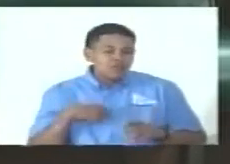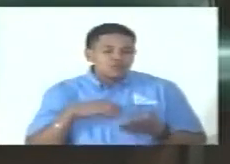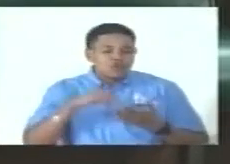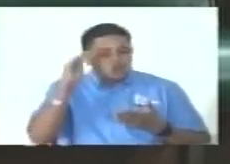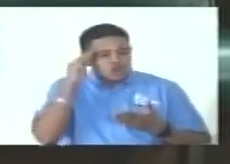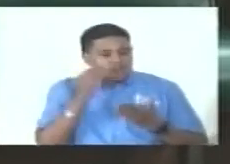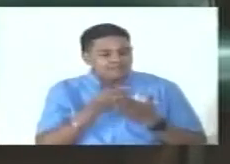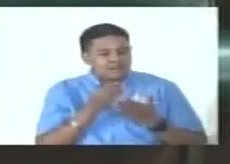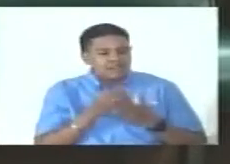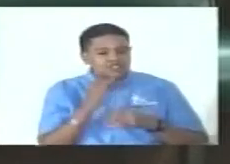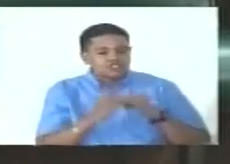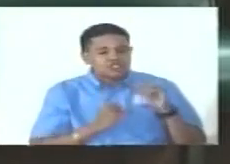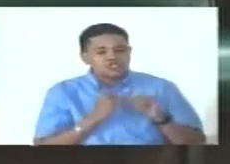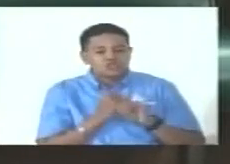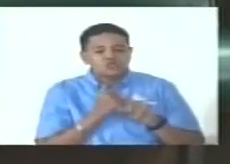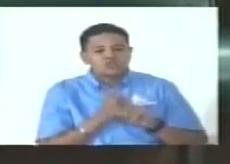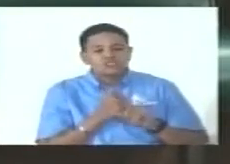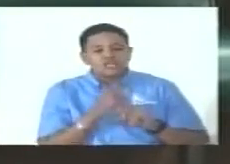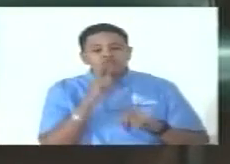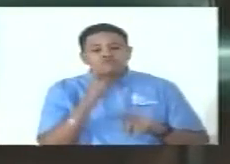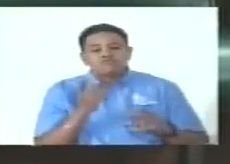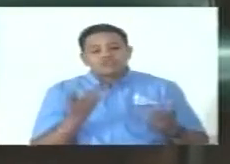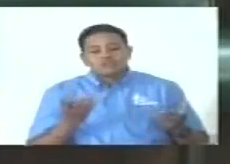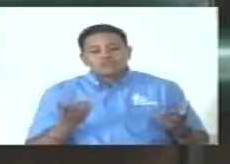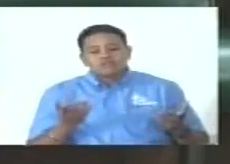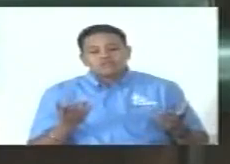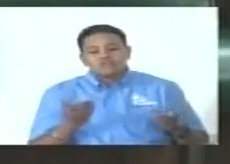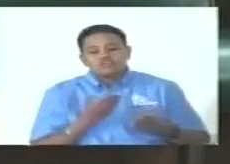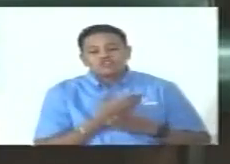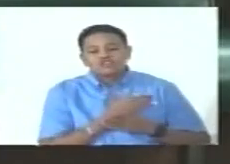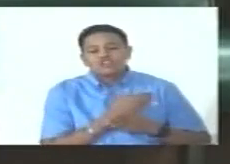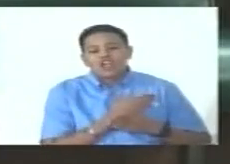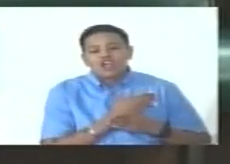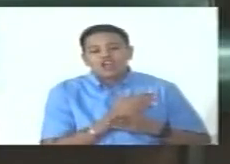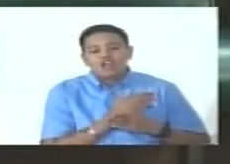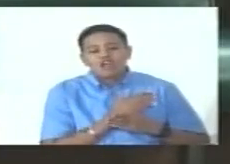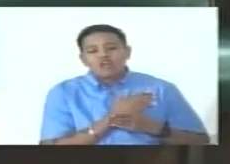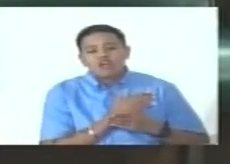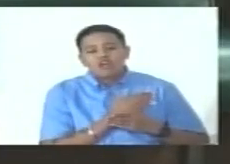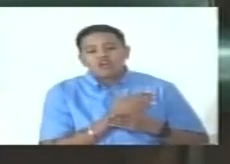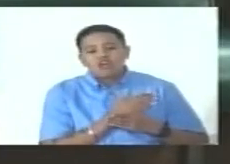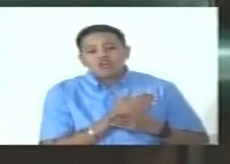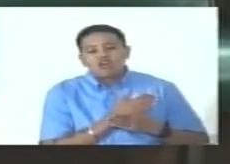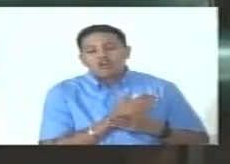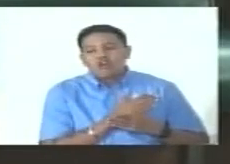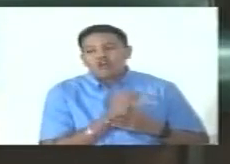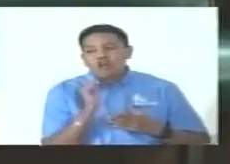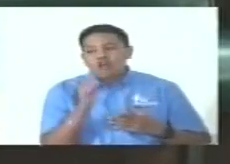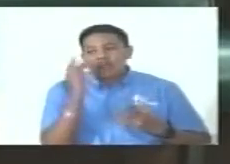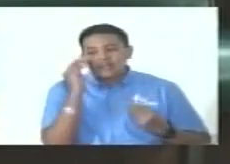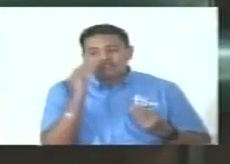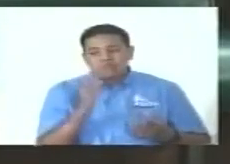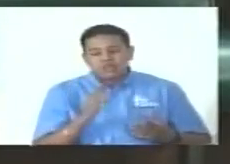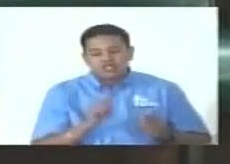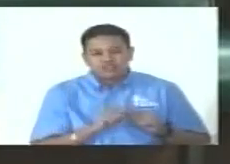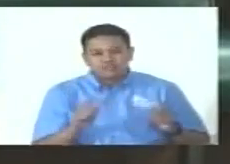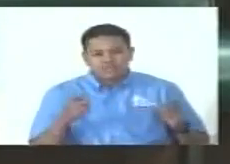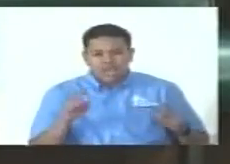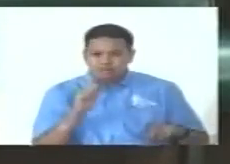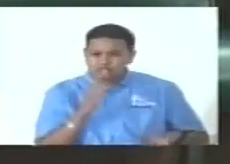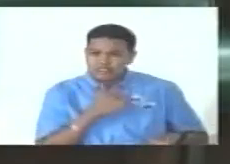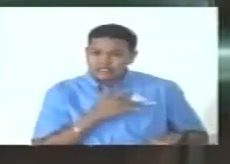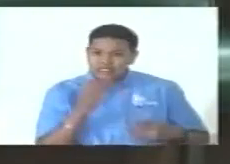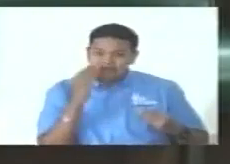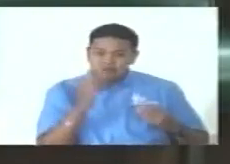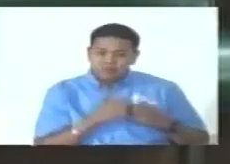institution had inadvertently shared all information, very sensitive information,